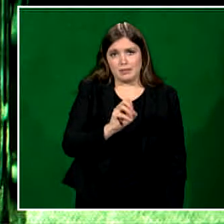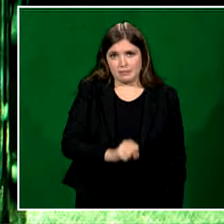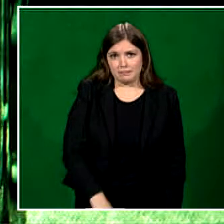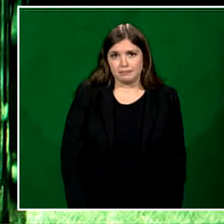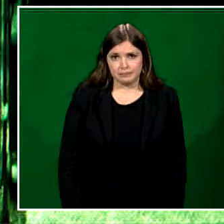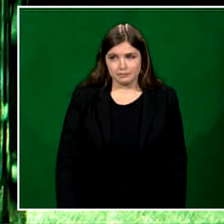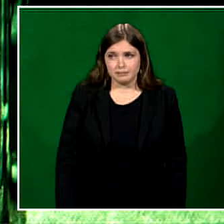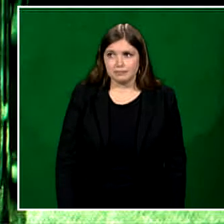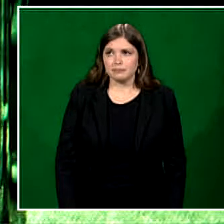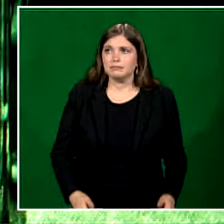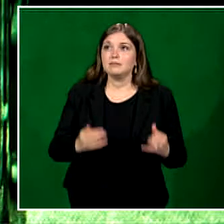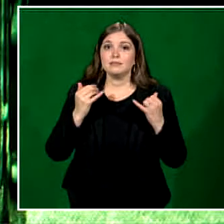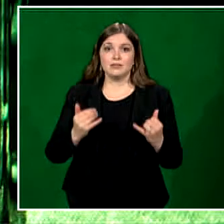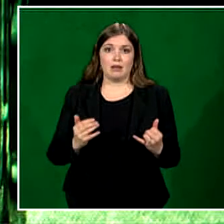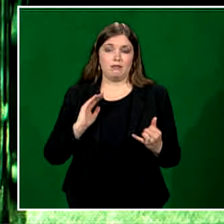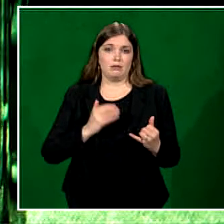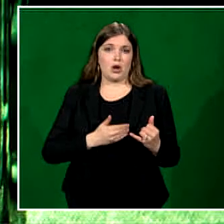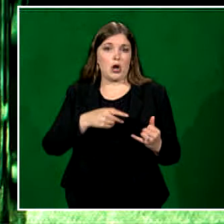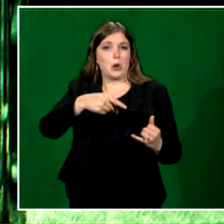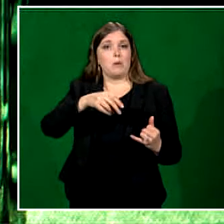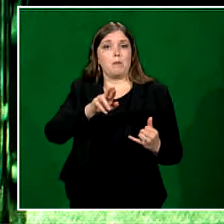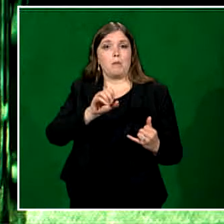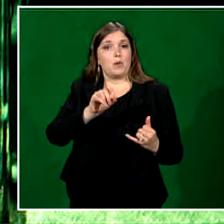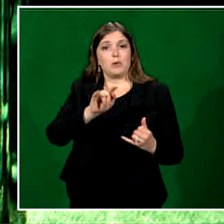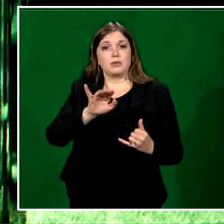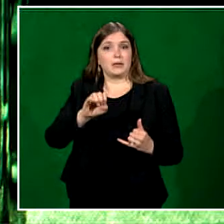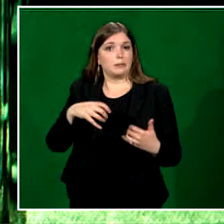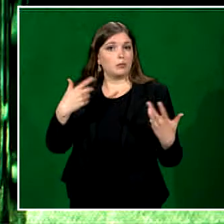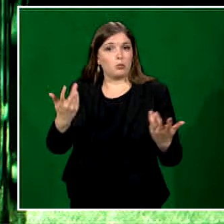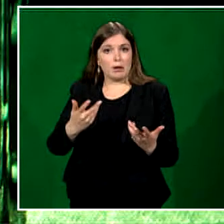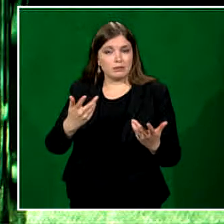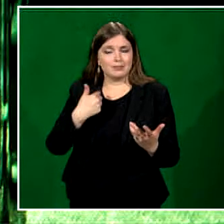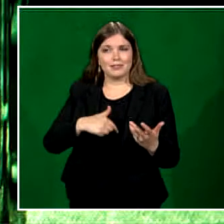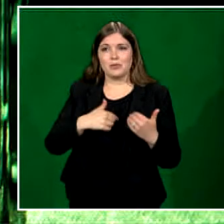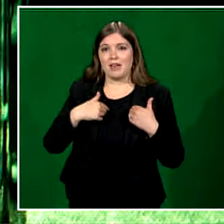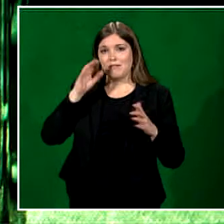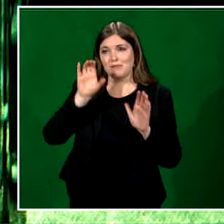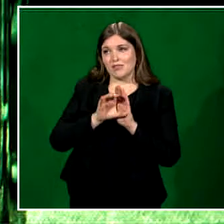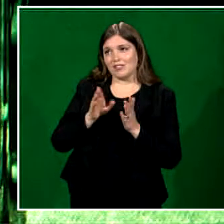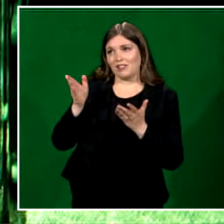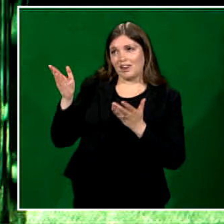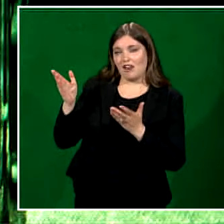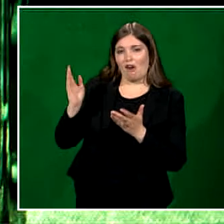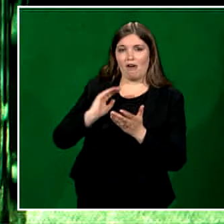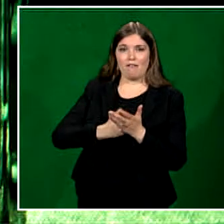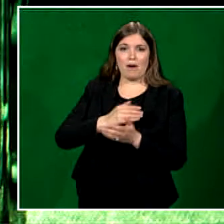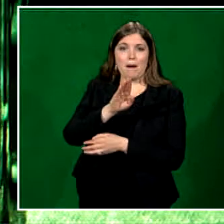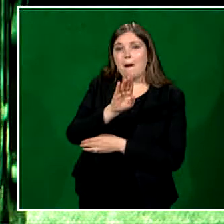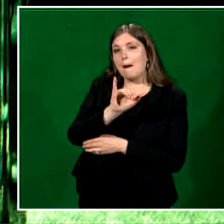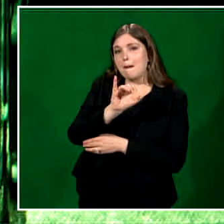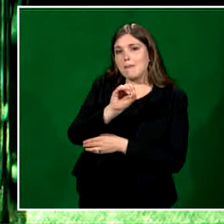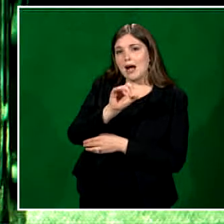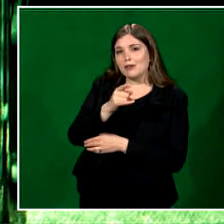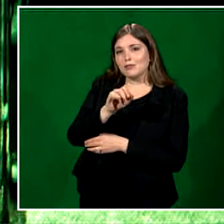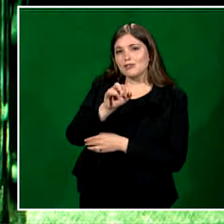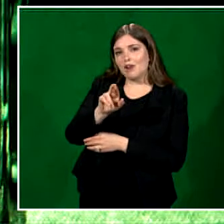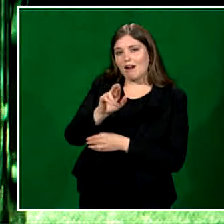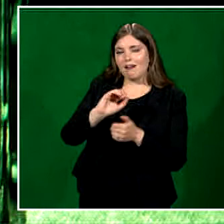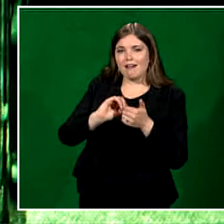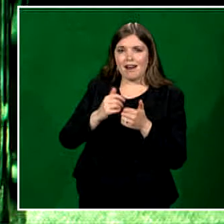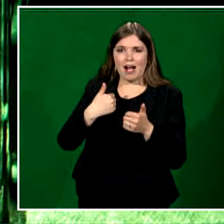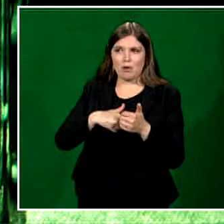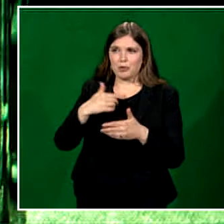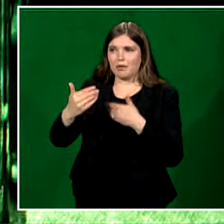Now our prototype, we have the picture of our biochar and how we are going to package it, and we also have our